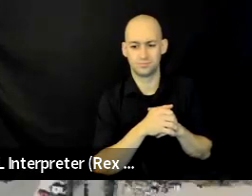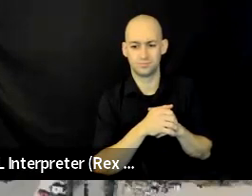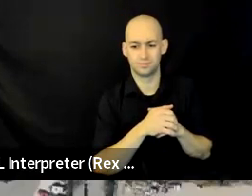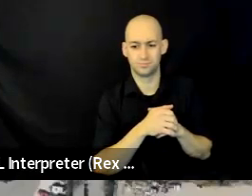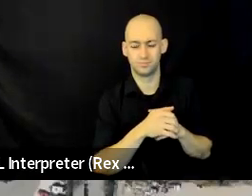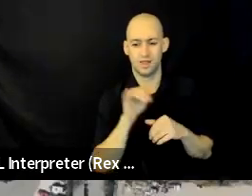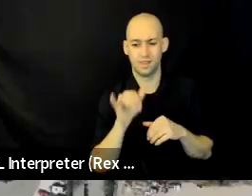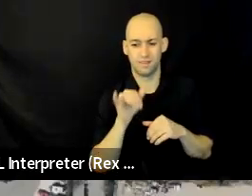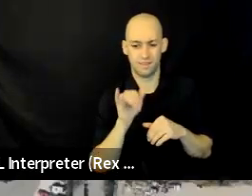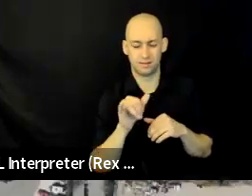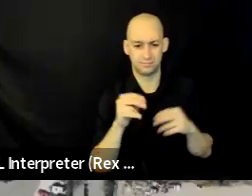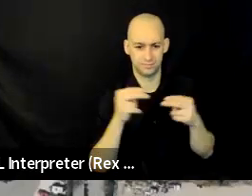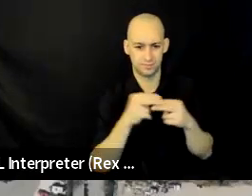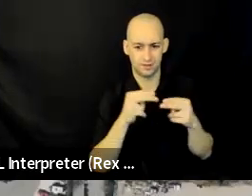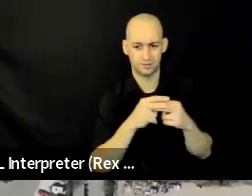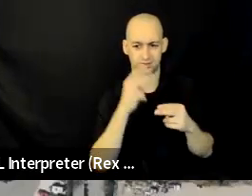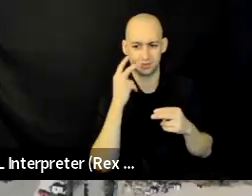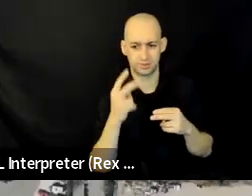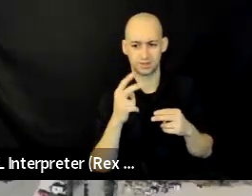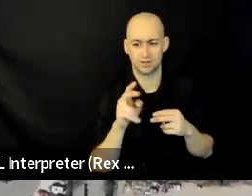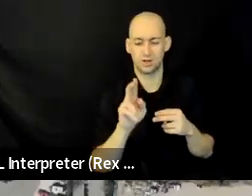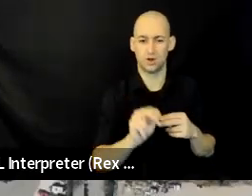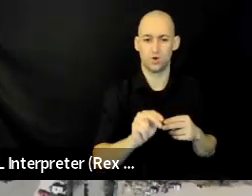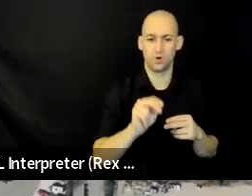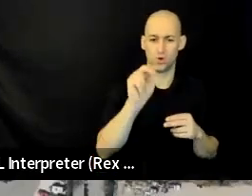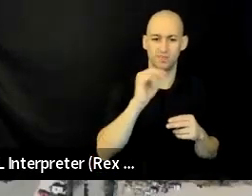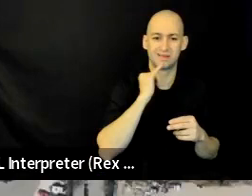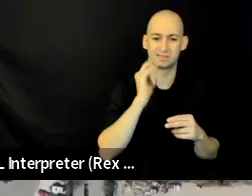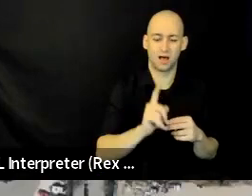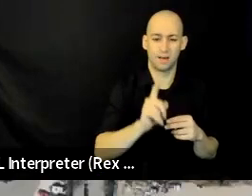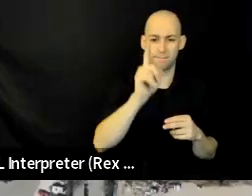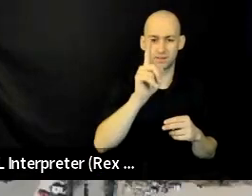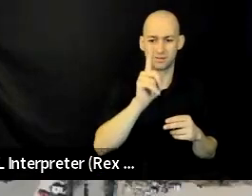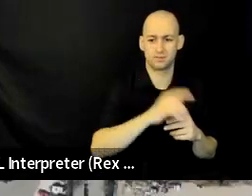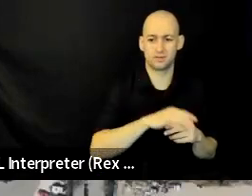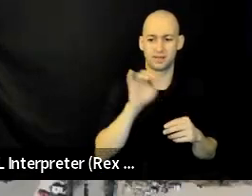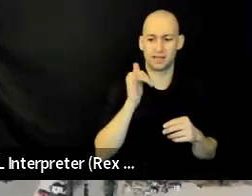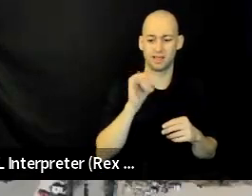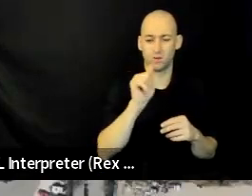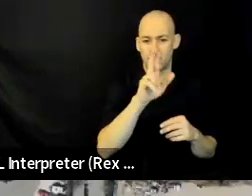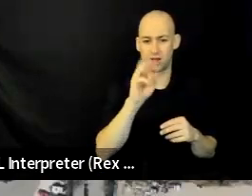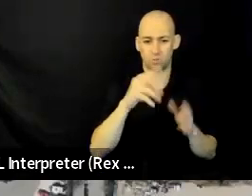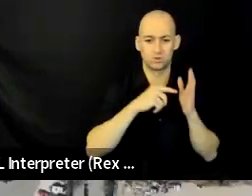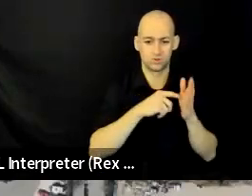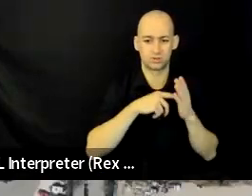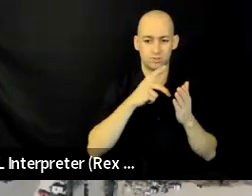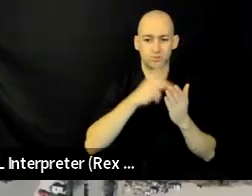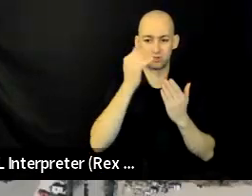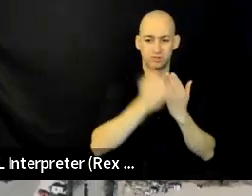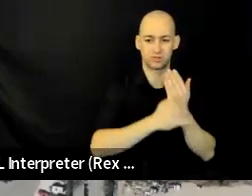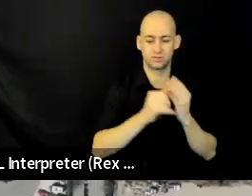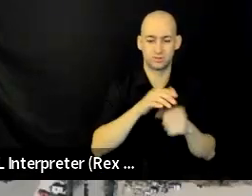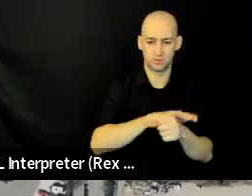In this slide, north arrow pointing up, the yellow area shows the project location. The